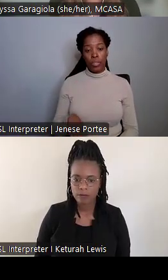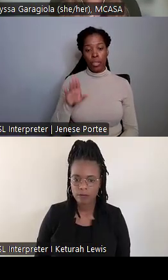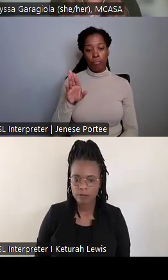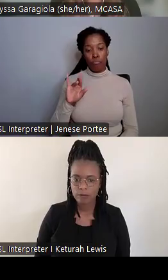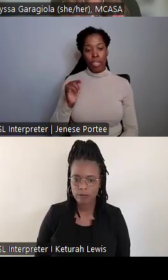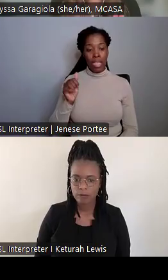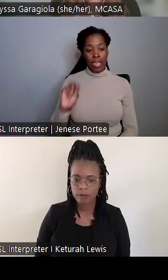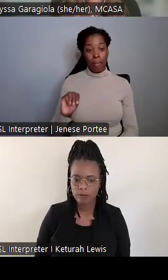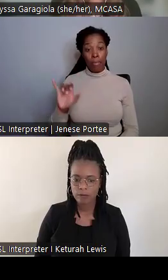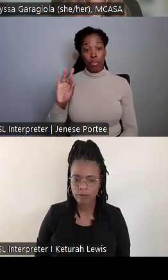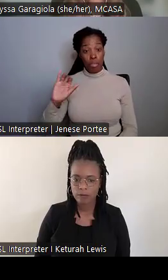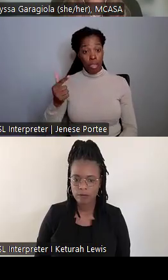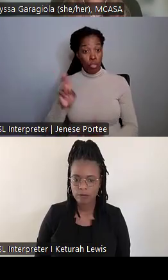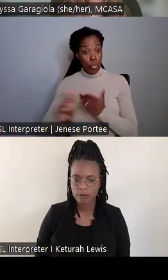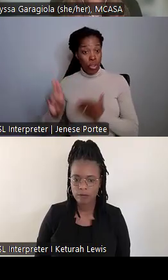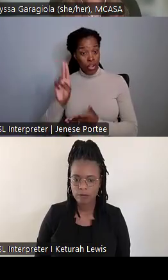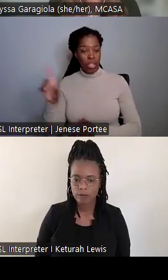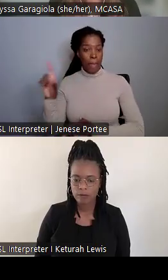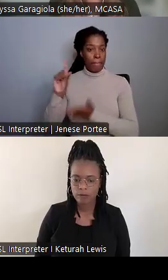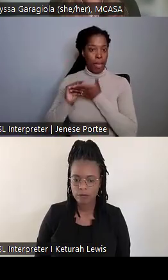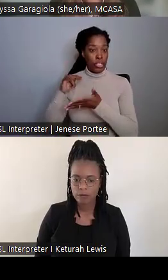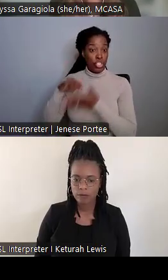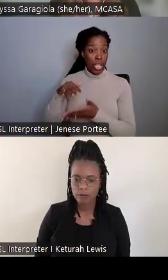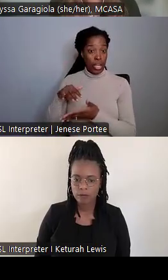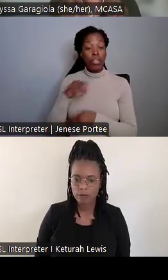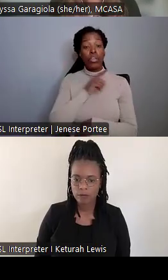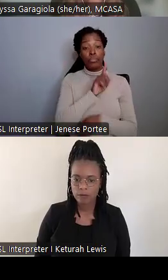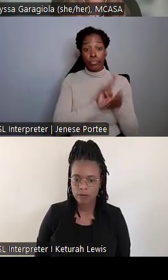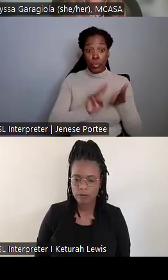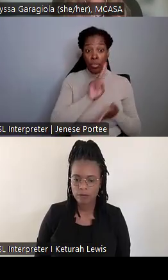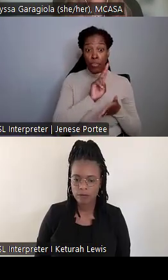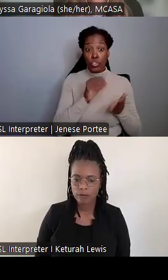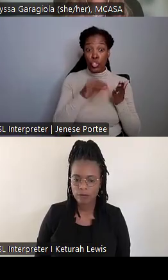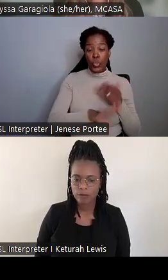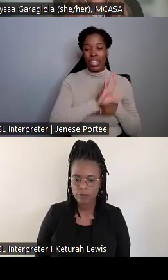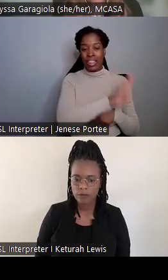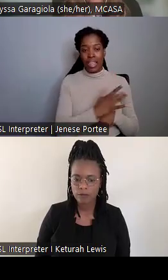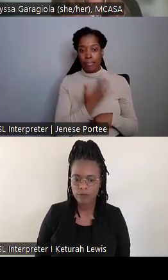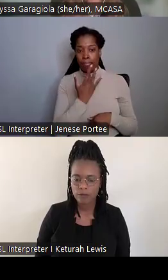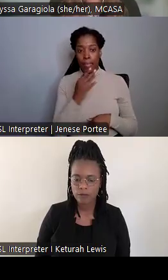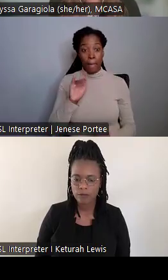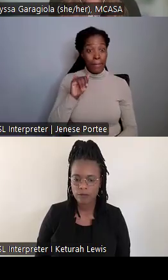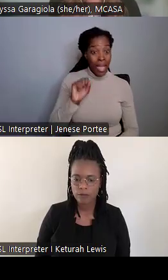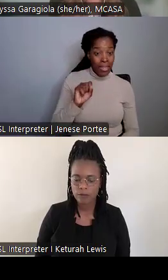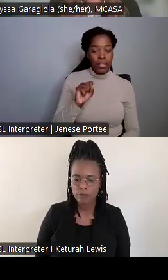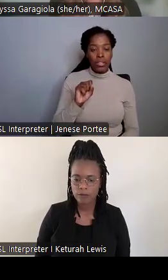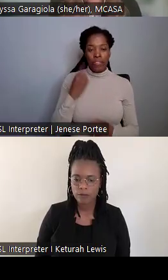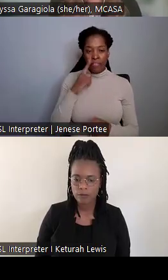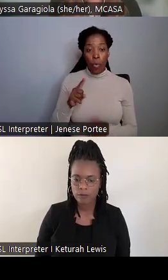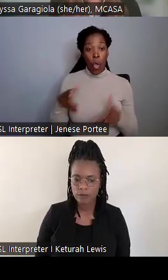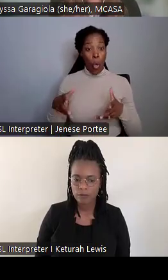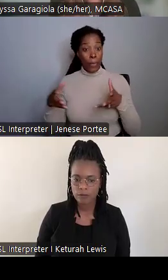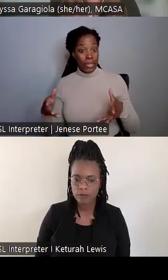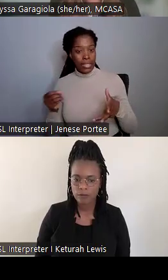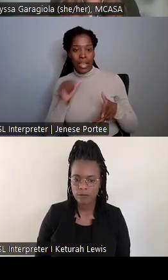published a study which explored university students' biases against obese and non-obese female